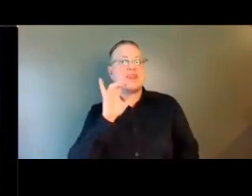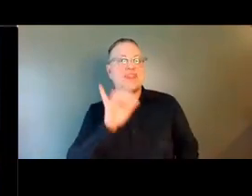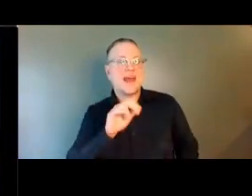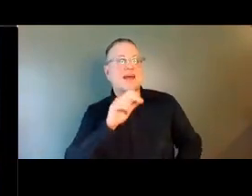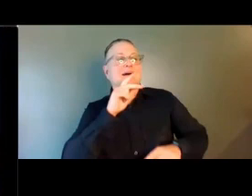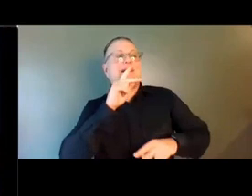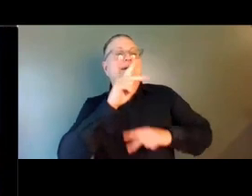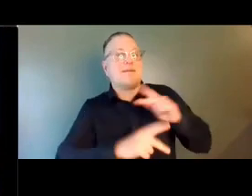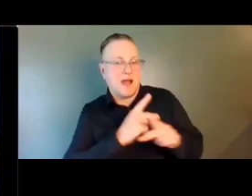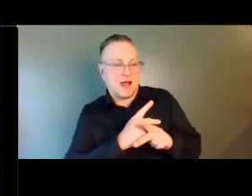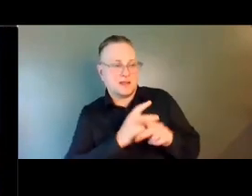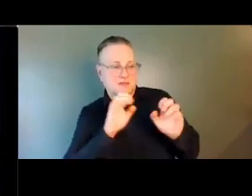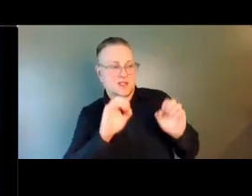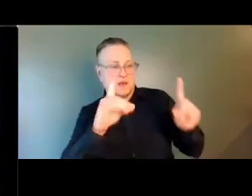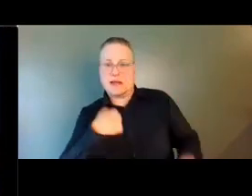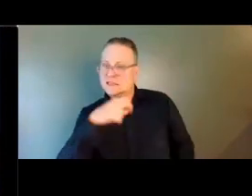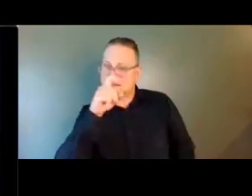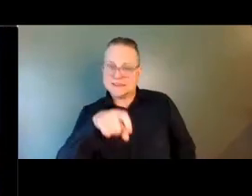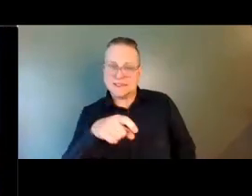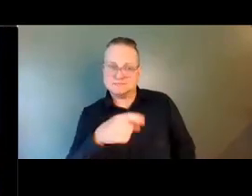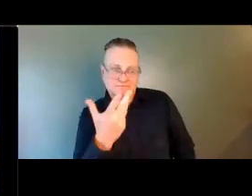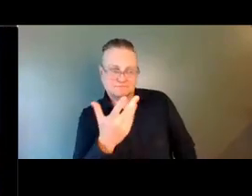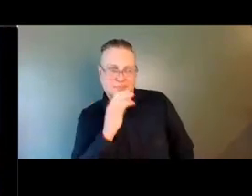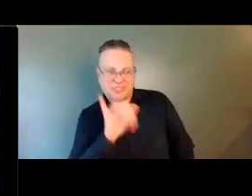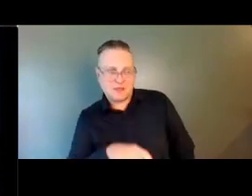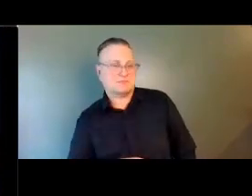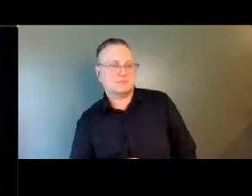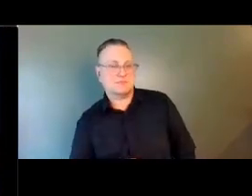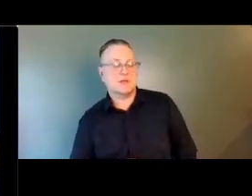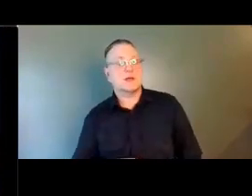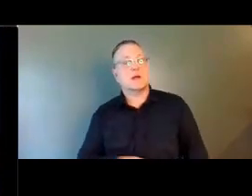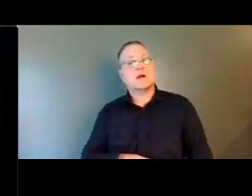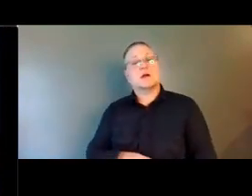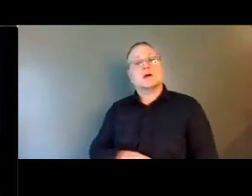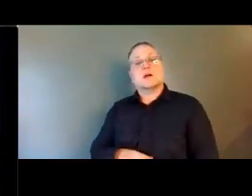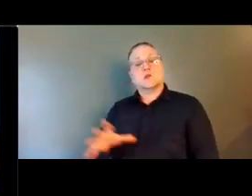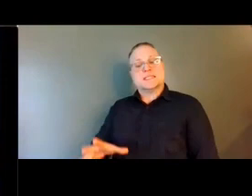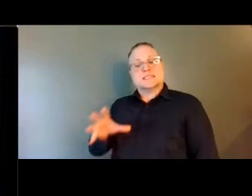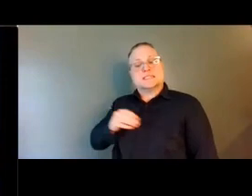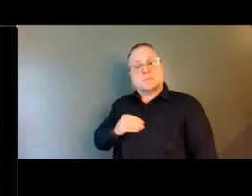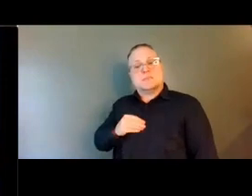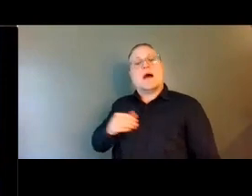Grasping the term of being a person with a disability for me was a process.